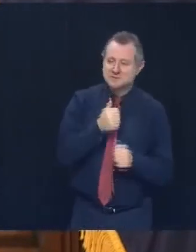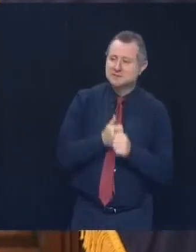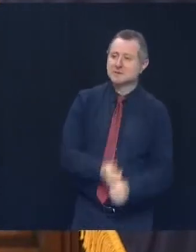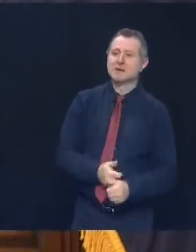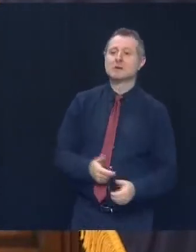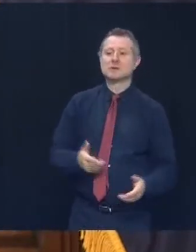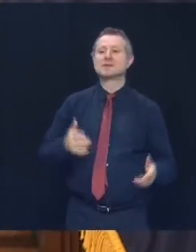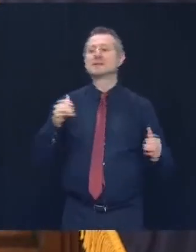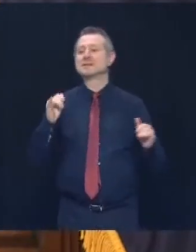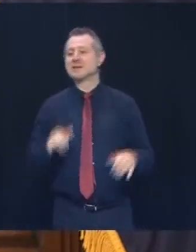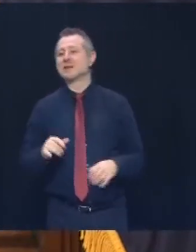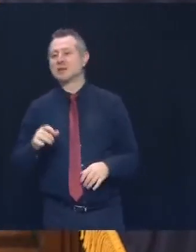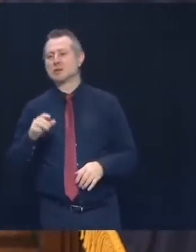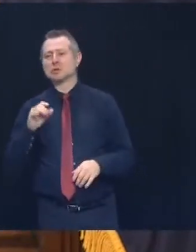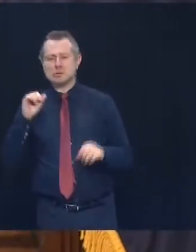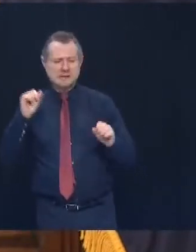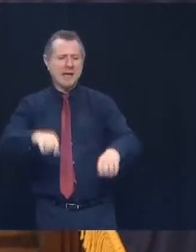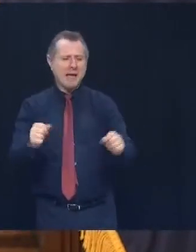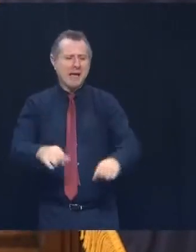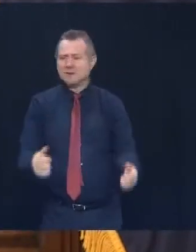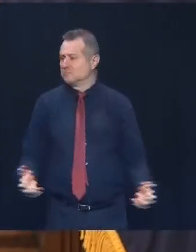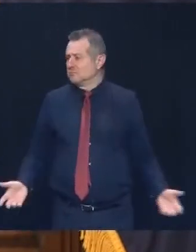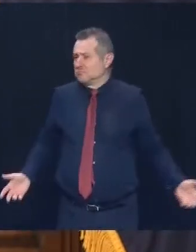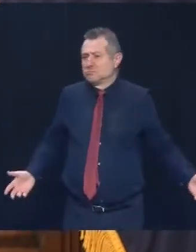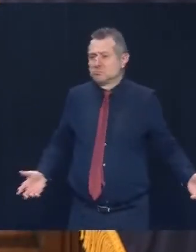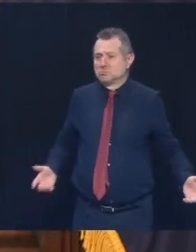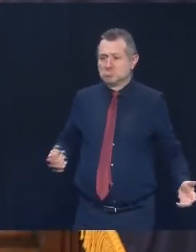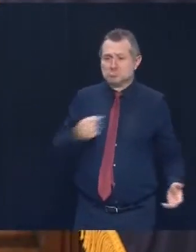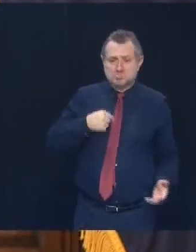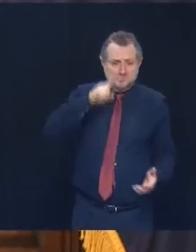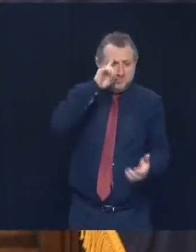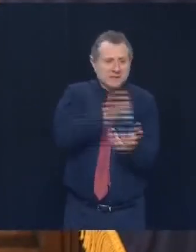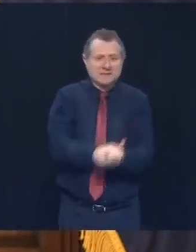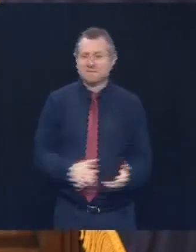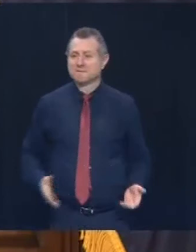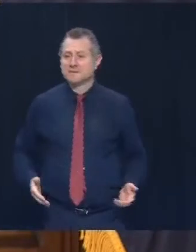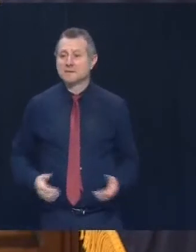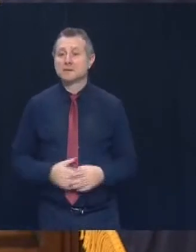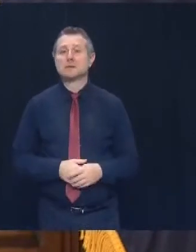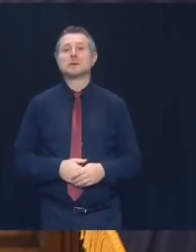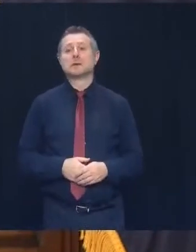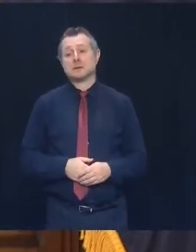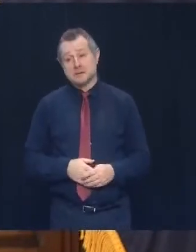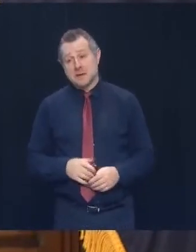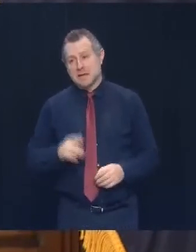yeah, I believe, you know how people